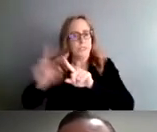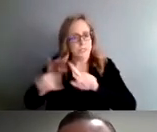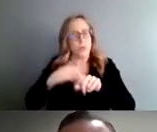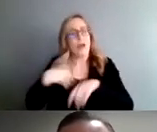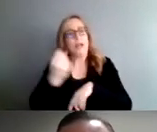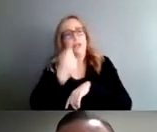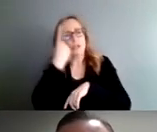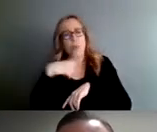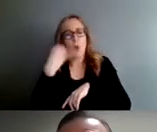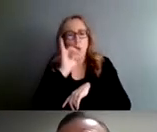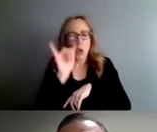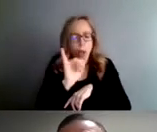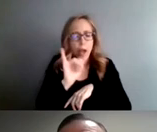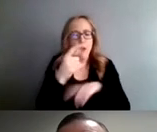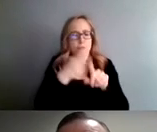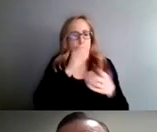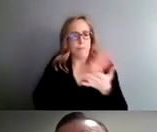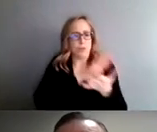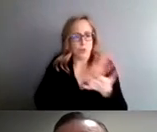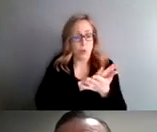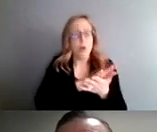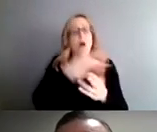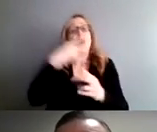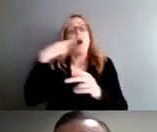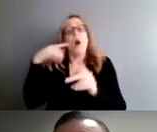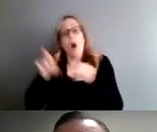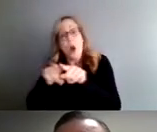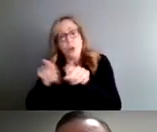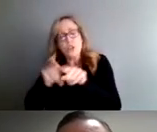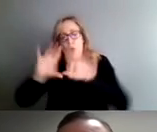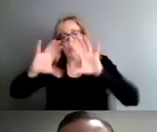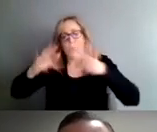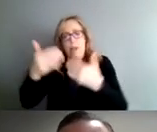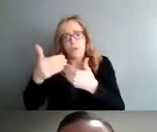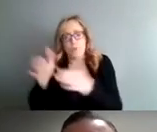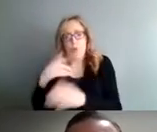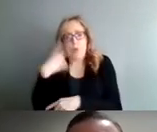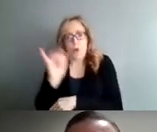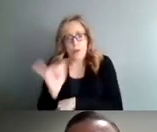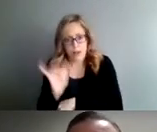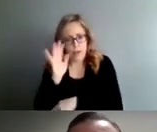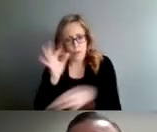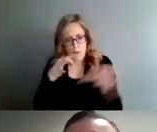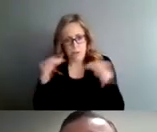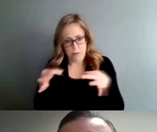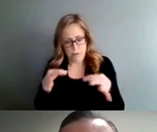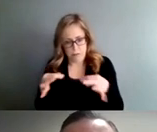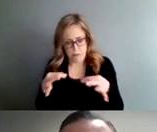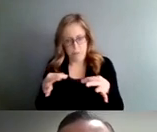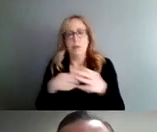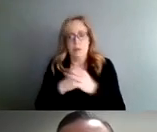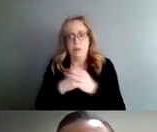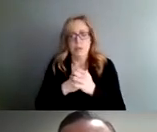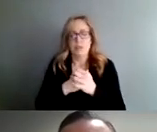that looks like at the school level and then also the classroom level for your child, you'll have that opportunity as well. And we'll share with you what this will look like between